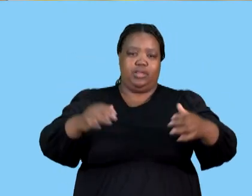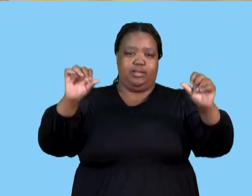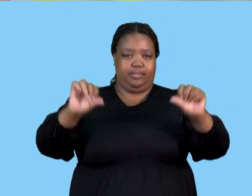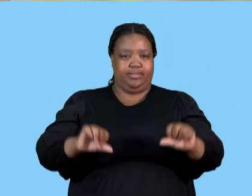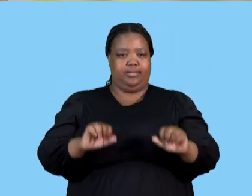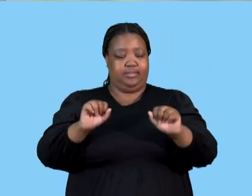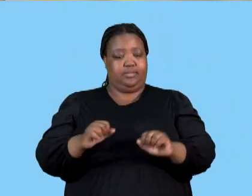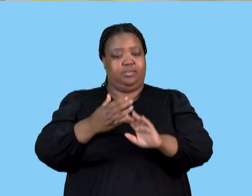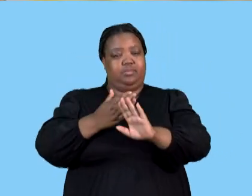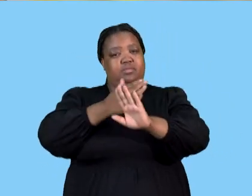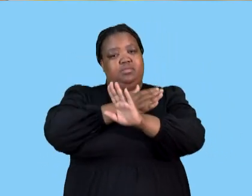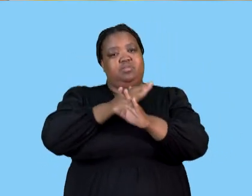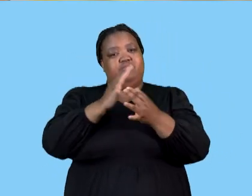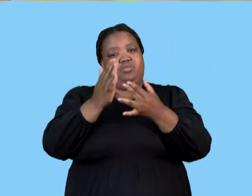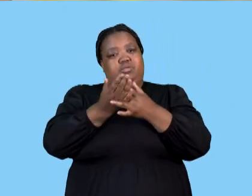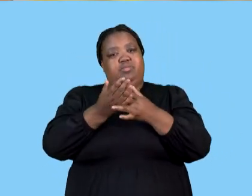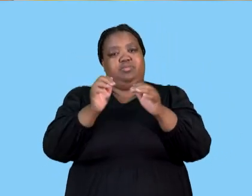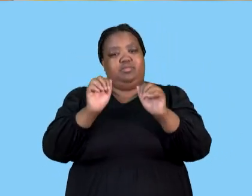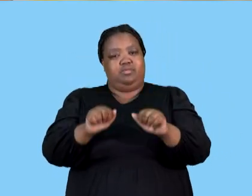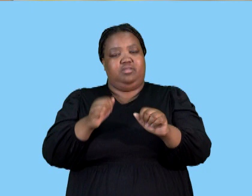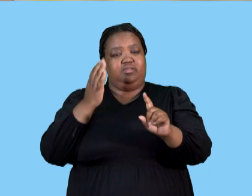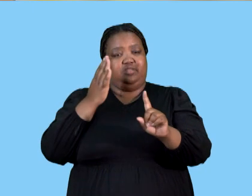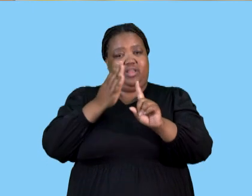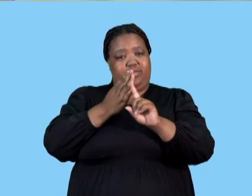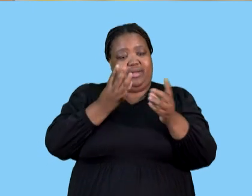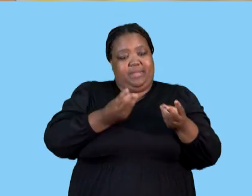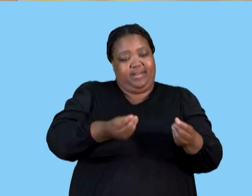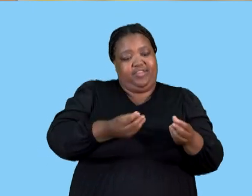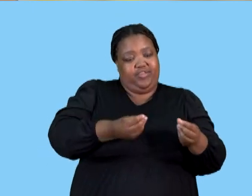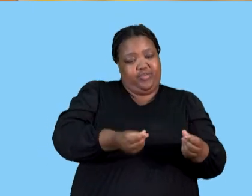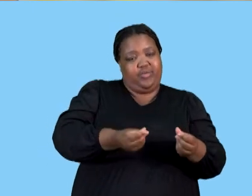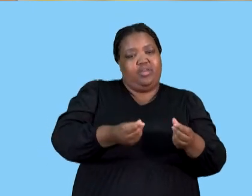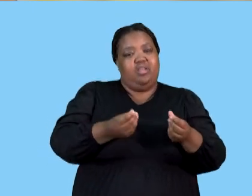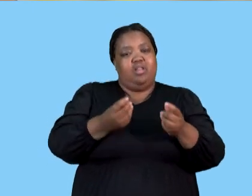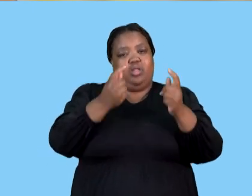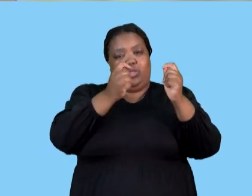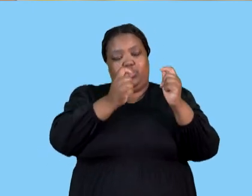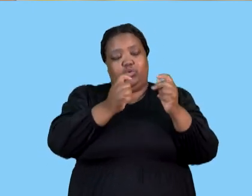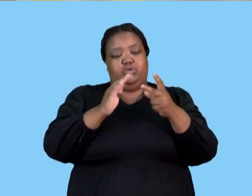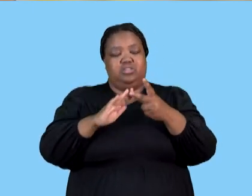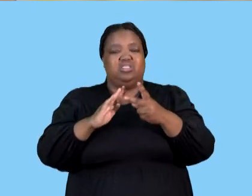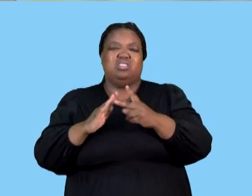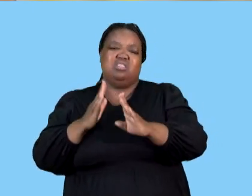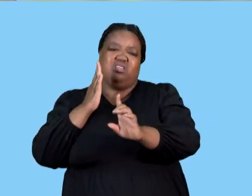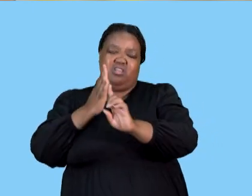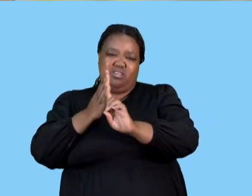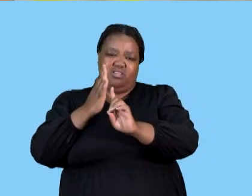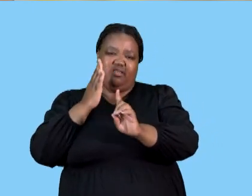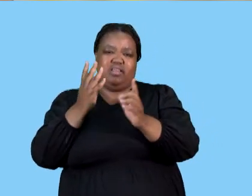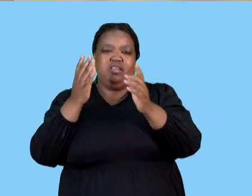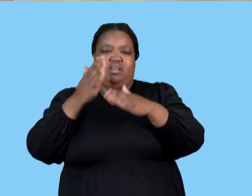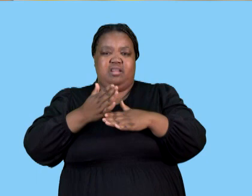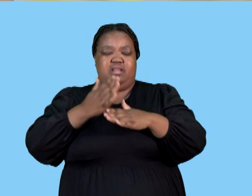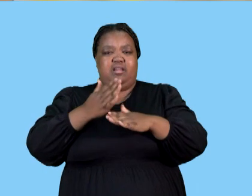Welcome back, dear learners. Before the ad break, we did direct material cost and direct labor cost. We also touched on